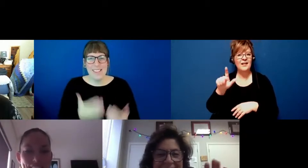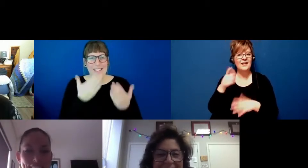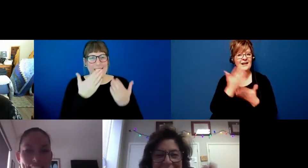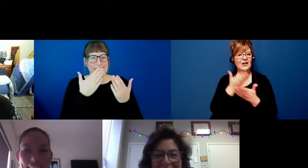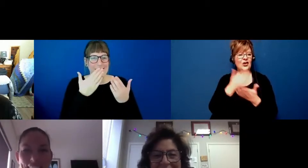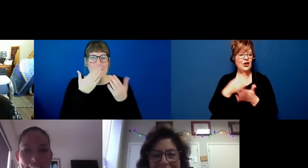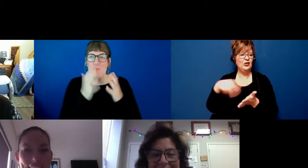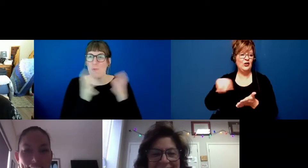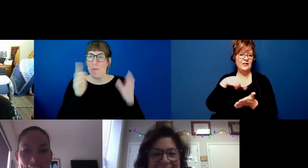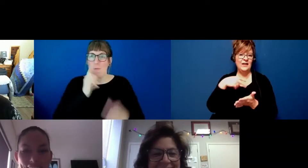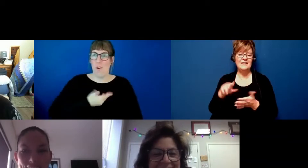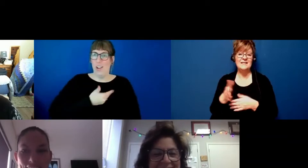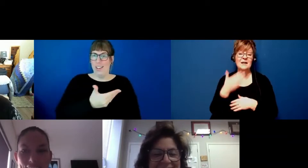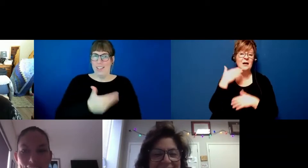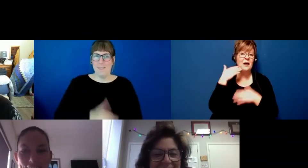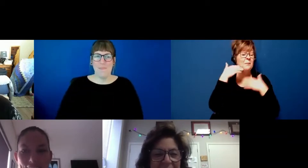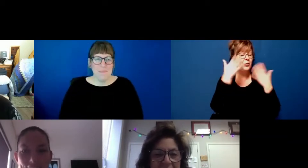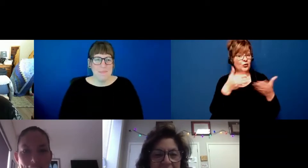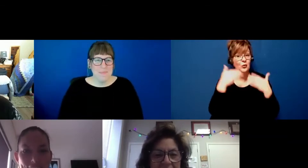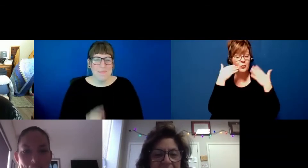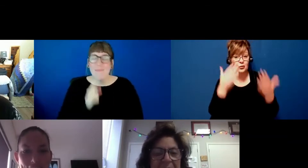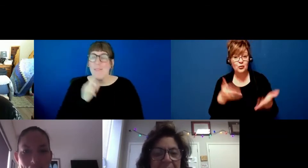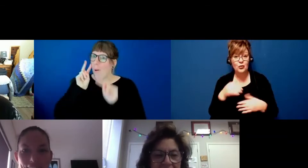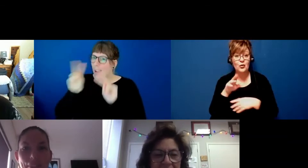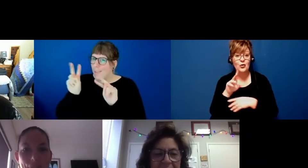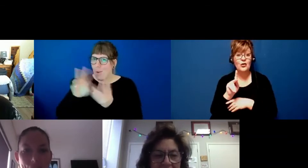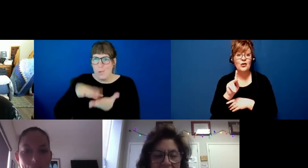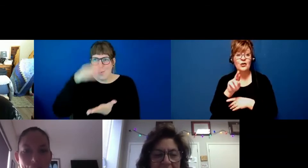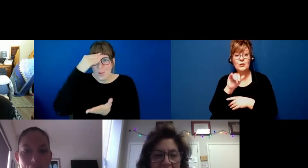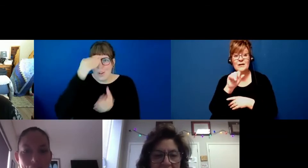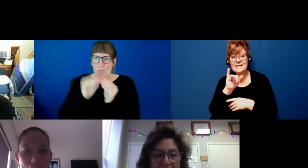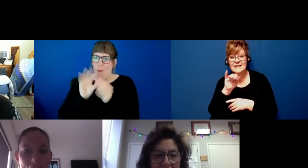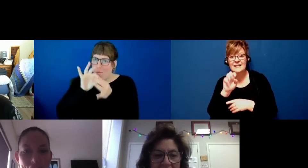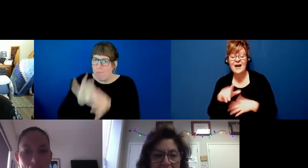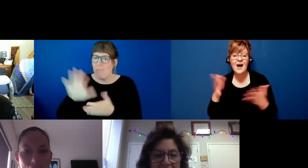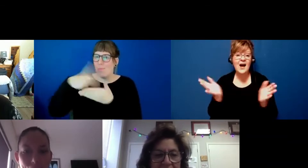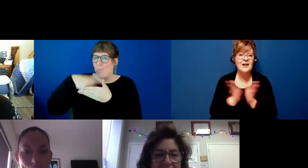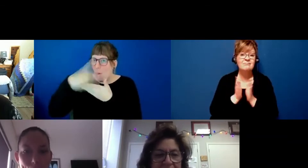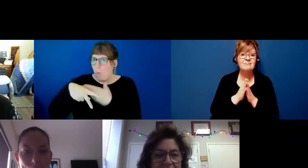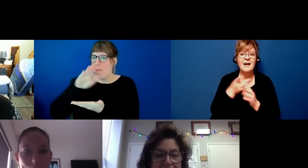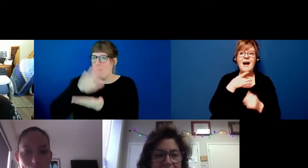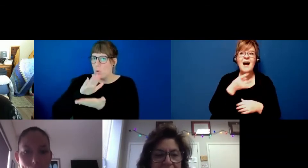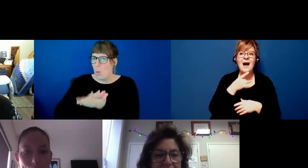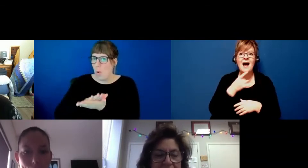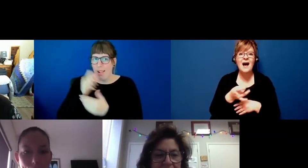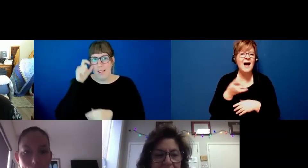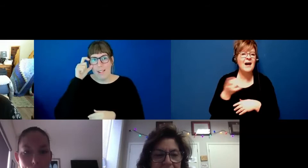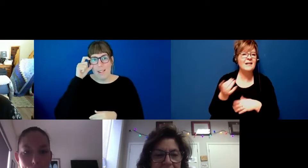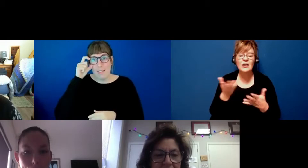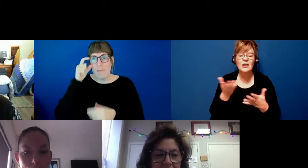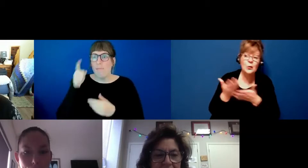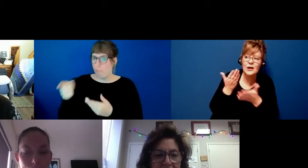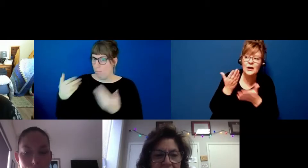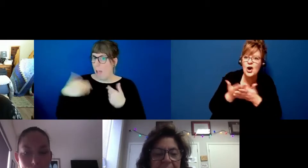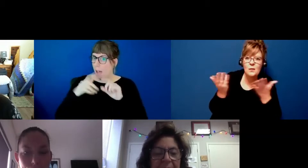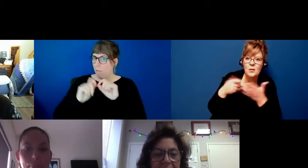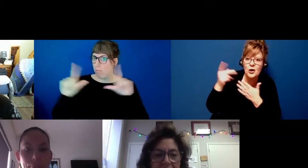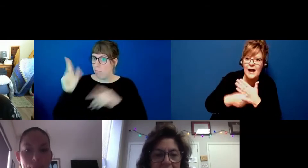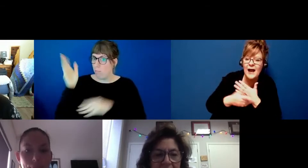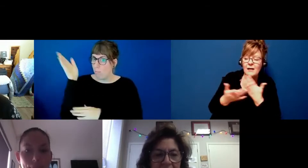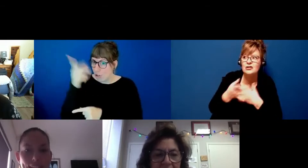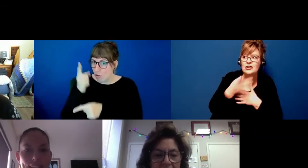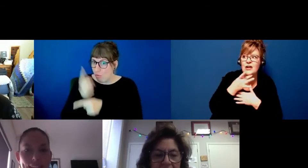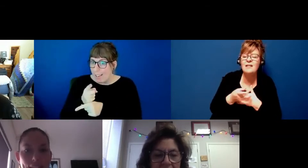much. We're Hi. looking forward to learning more about your school and programs. I understand you have prepared a presentation for